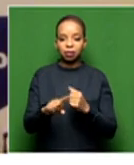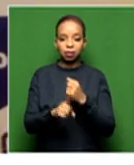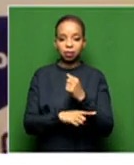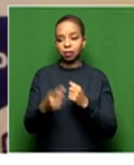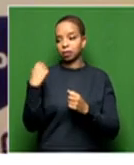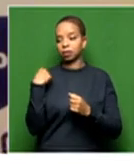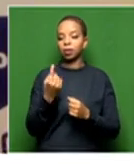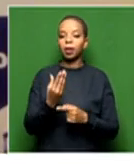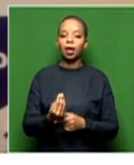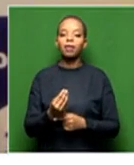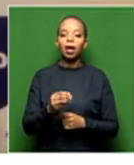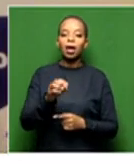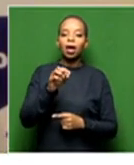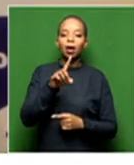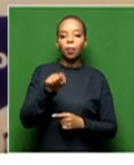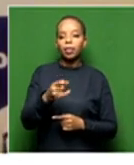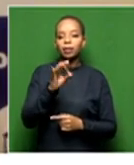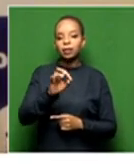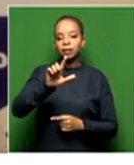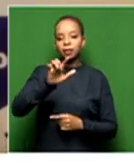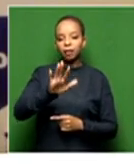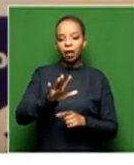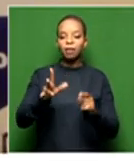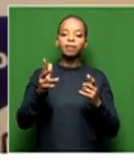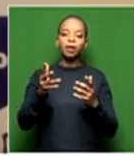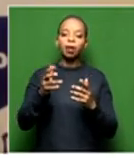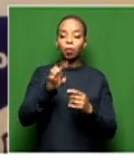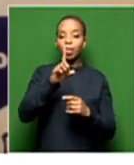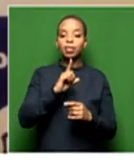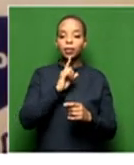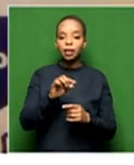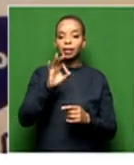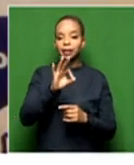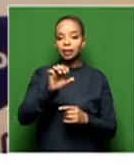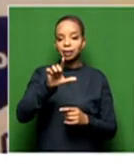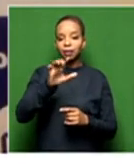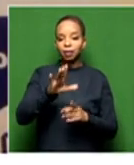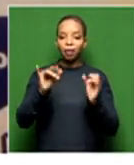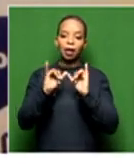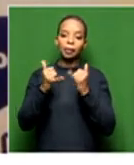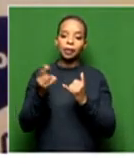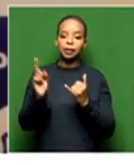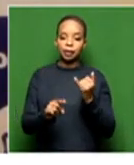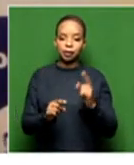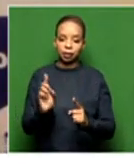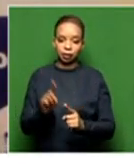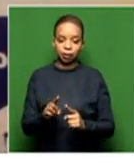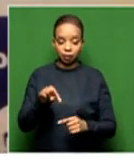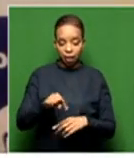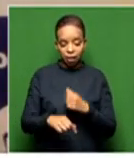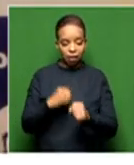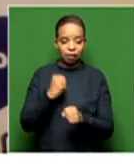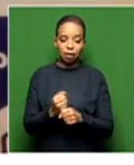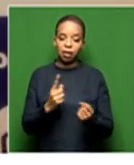We had 375 companies attending. This year, we've sold tickets as far as Singapore to San Francisco,